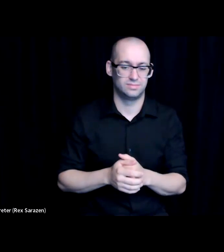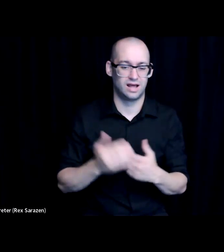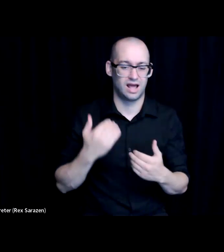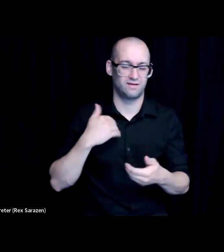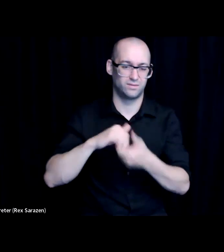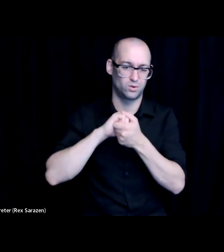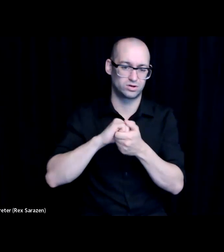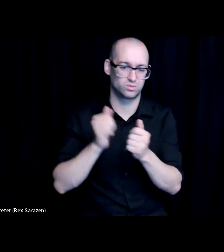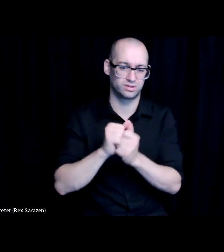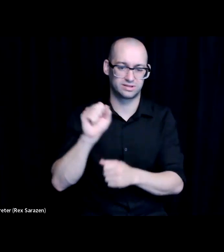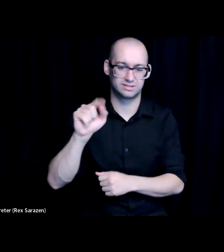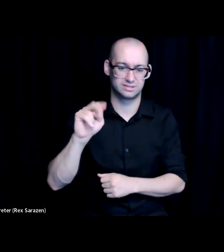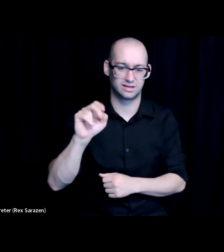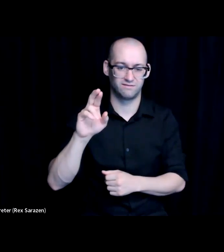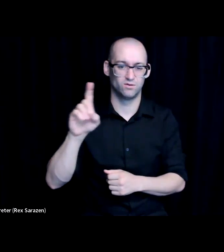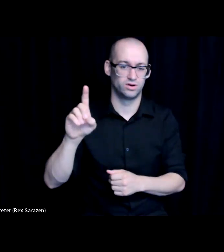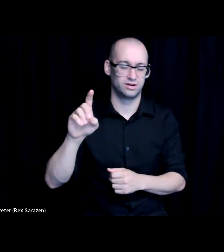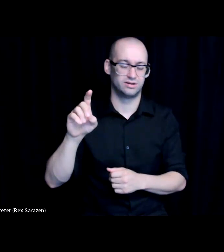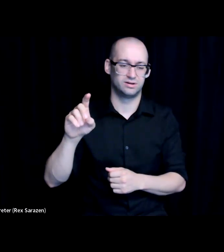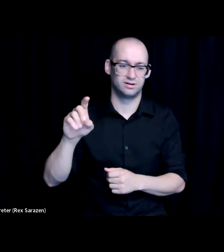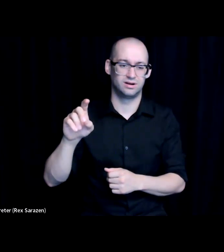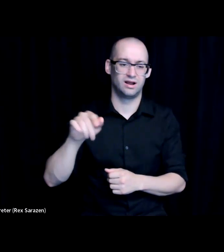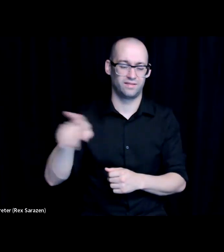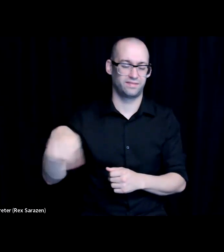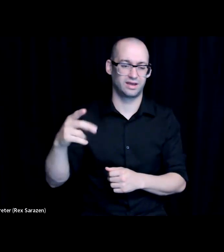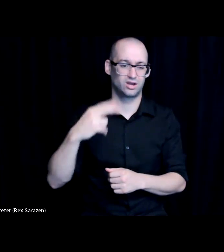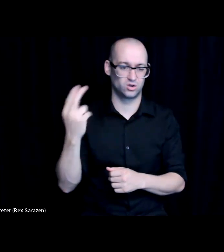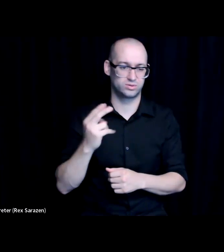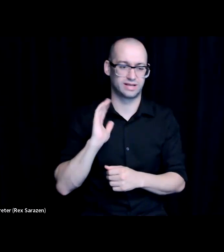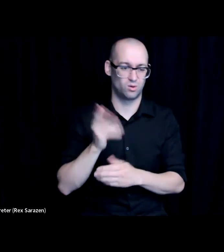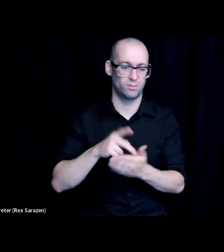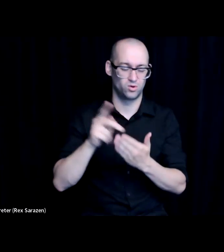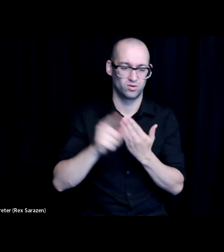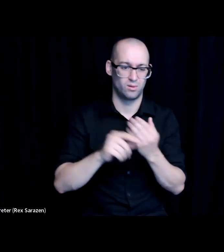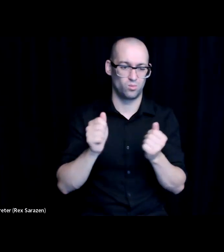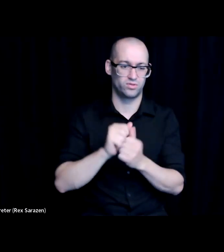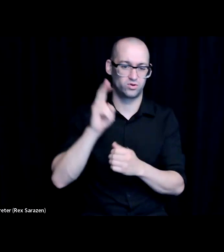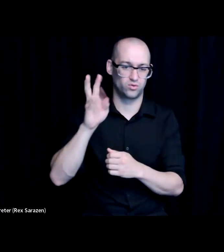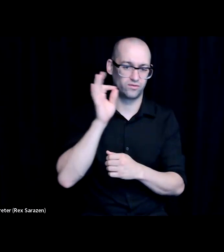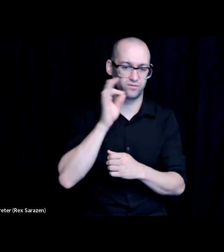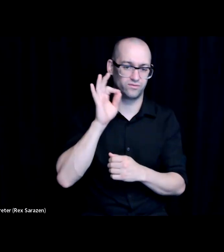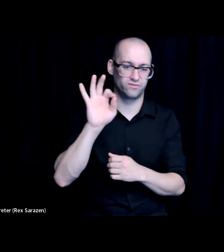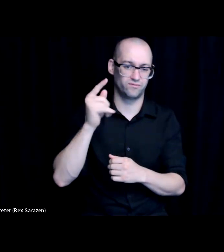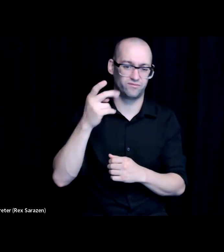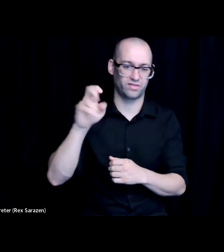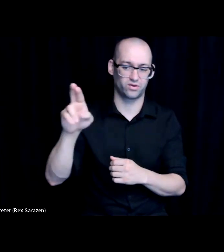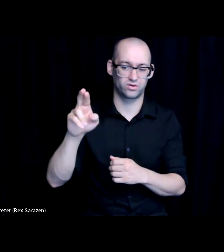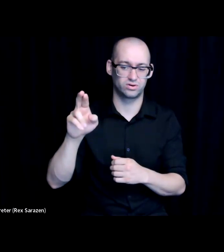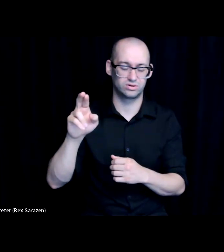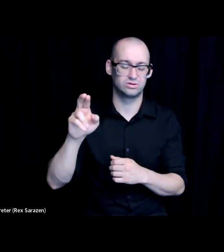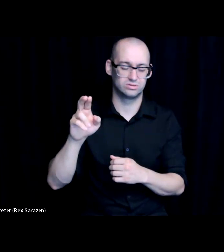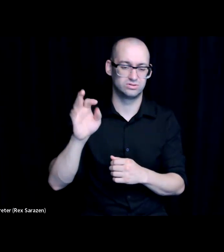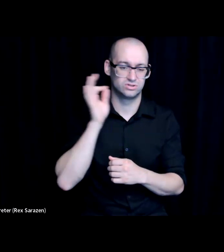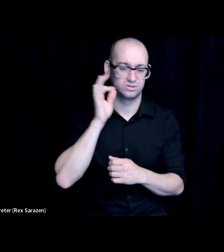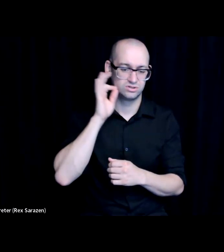with Stanford University. They're using the ECHO program right now with the Two Feathers tribe. And we're hopeful to